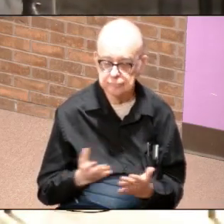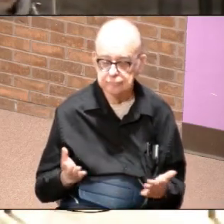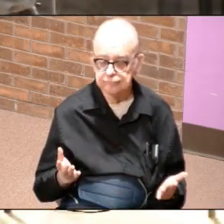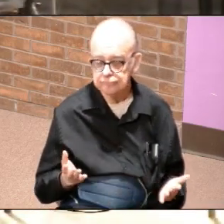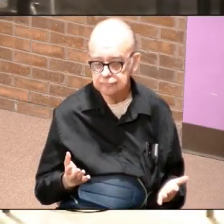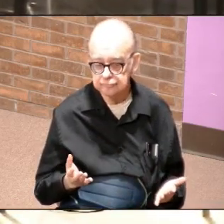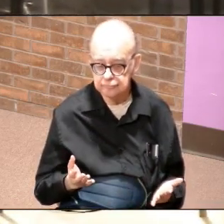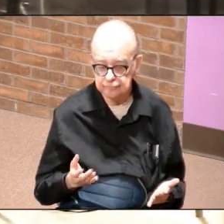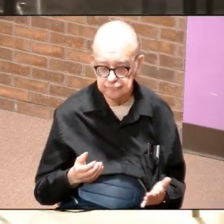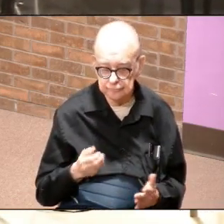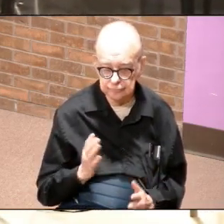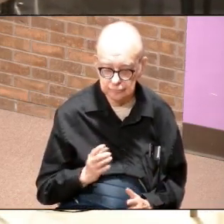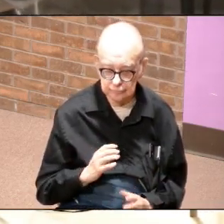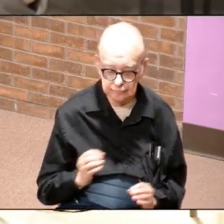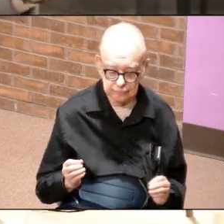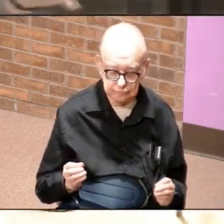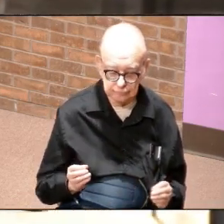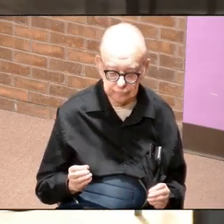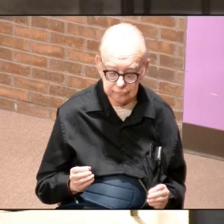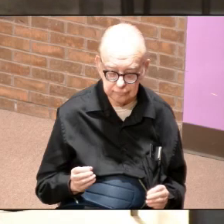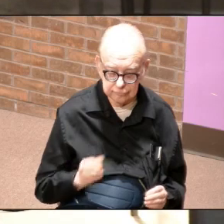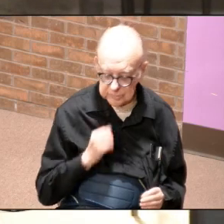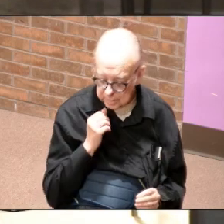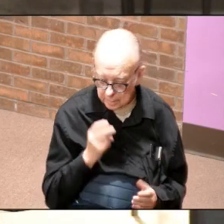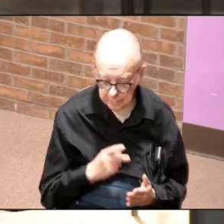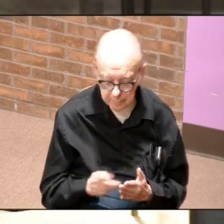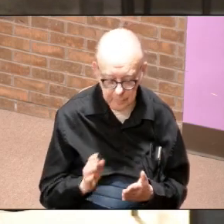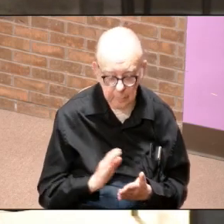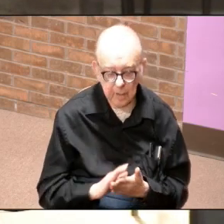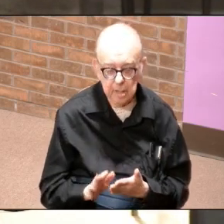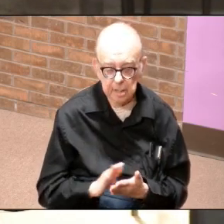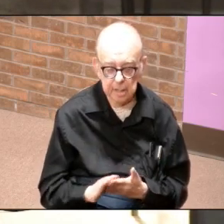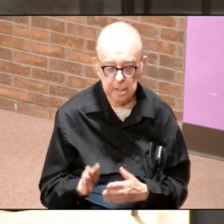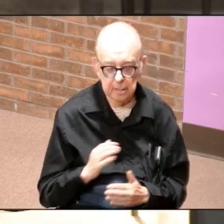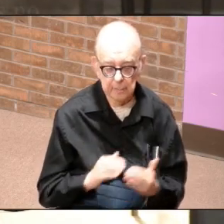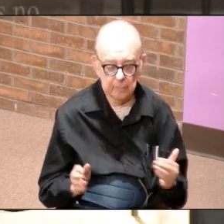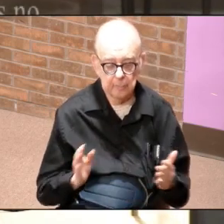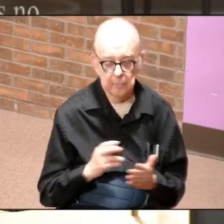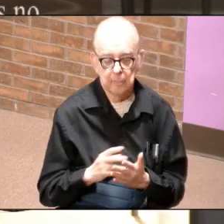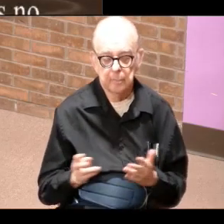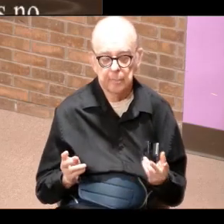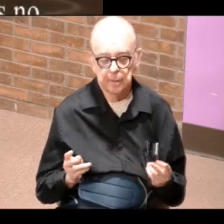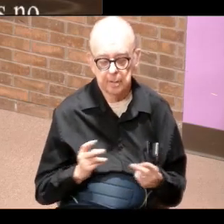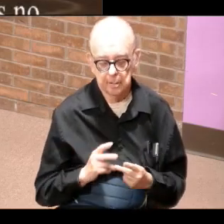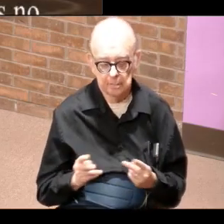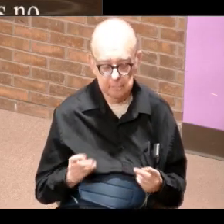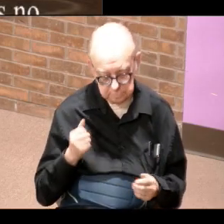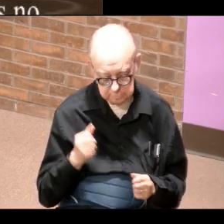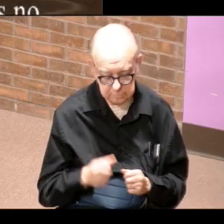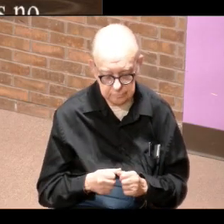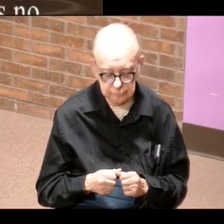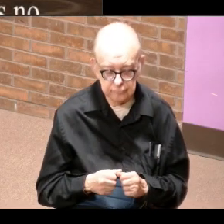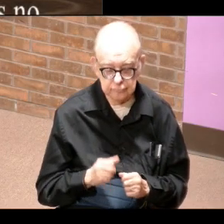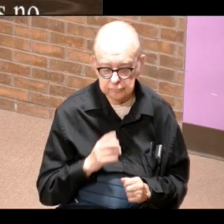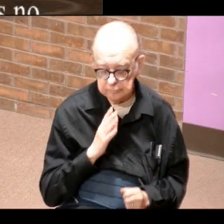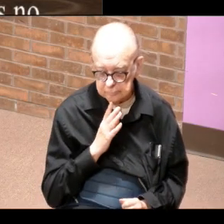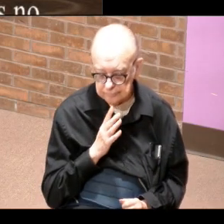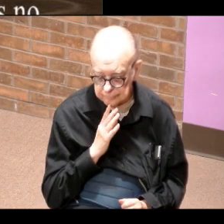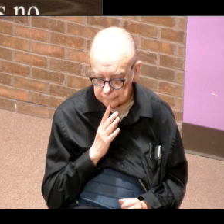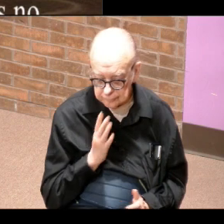things. He says, there's nothing impure, unclean in heaven. Everything's pure. Remember, they're talking